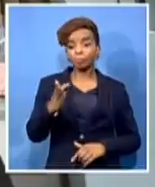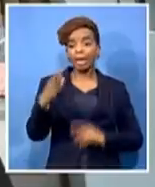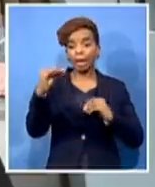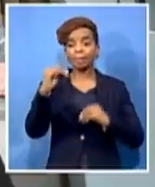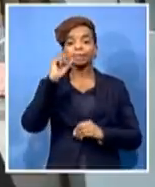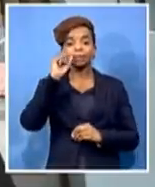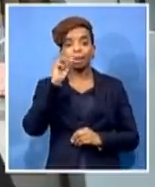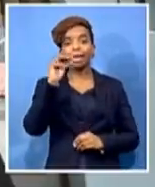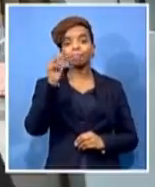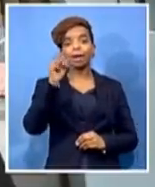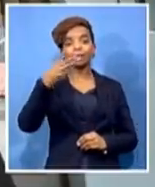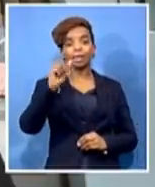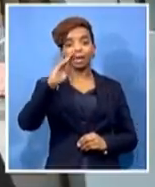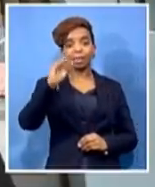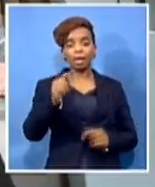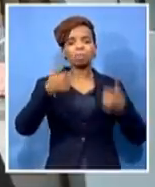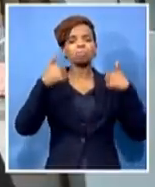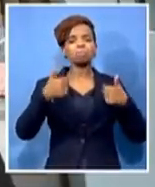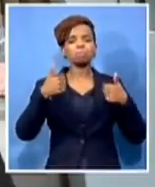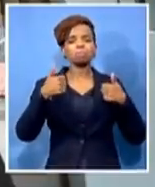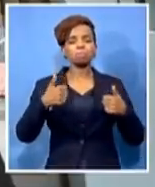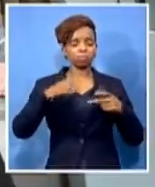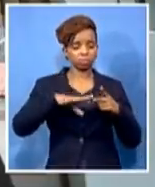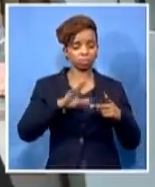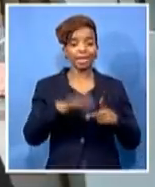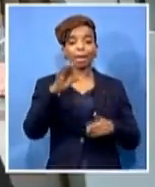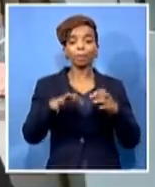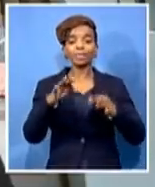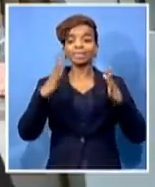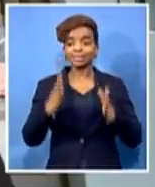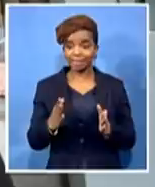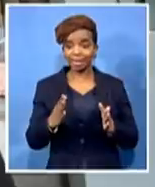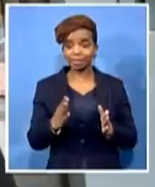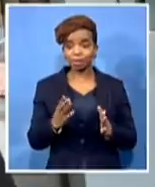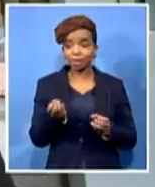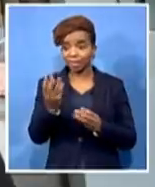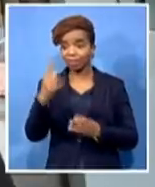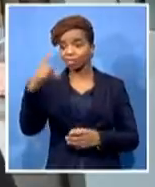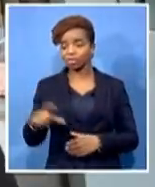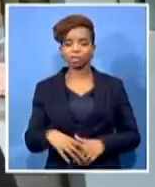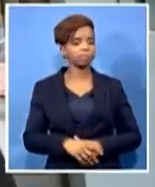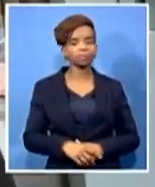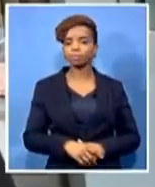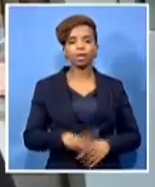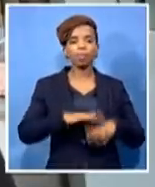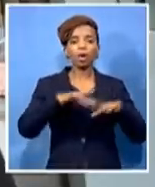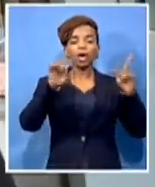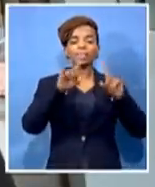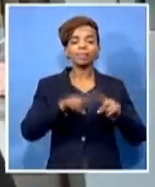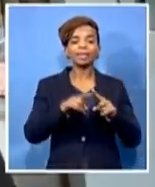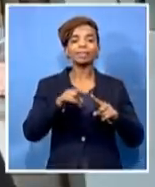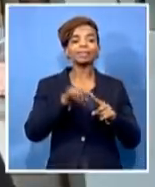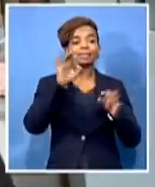chance at all, especially by certain parties that got closer to him with time because they said he was a political